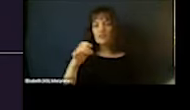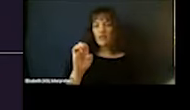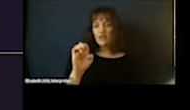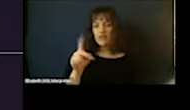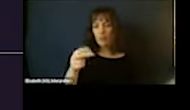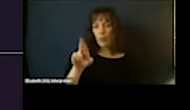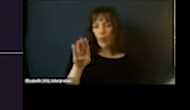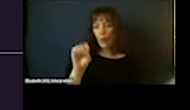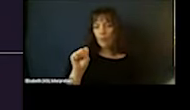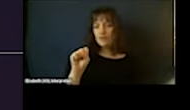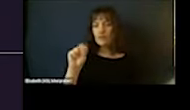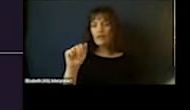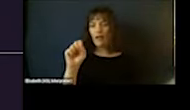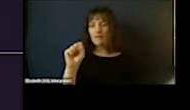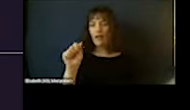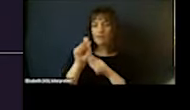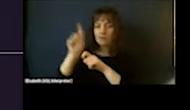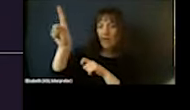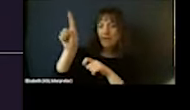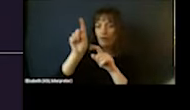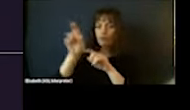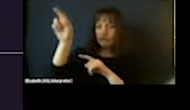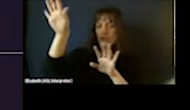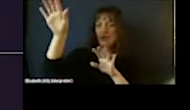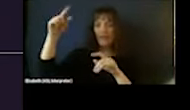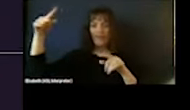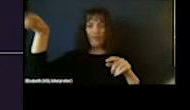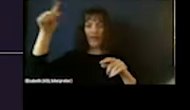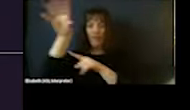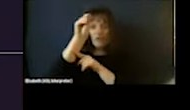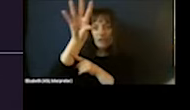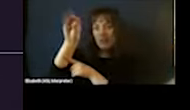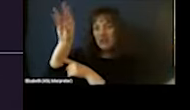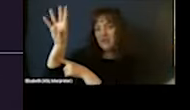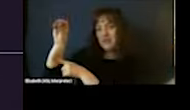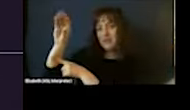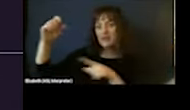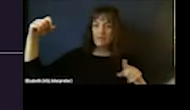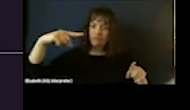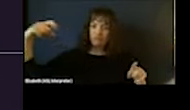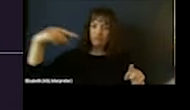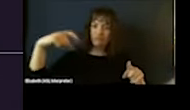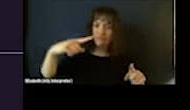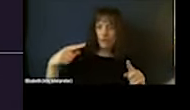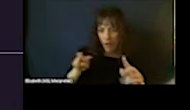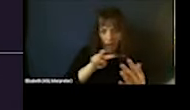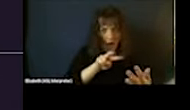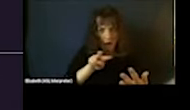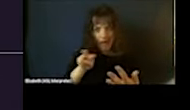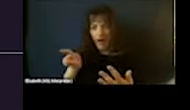back pictures of the planets and moons in our solar system. So pictures of Jupiter and Jupiter's moons, and of Saturn and Saturn's moons, and